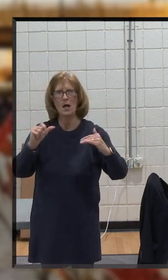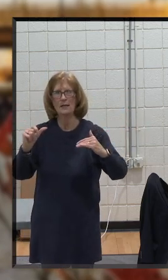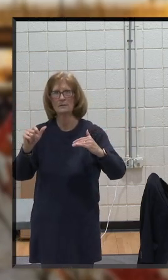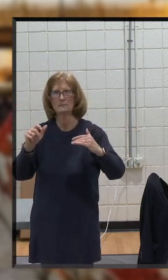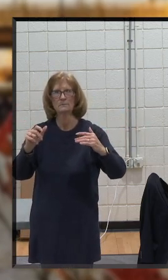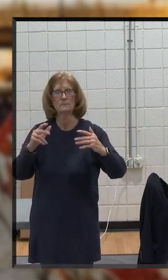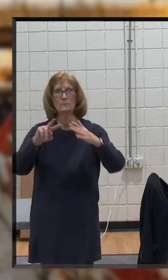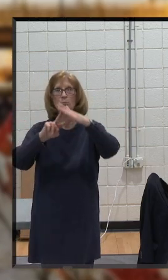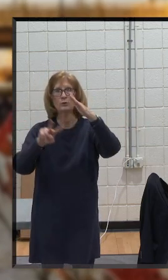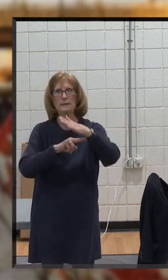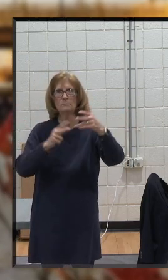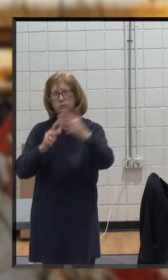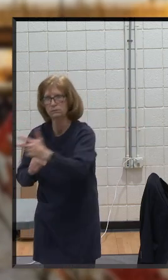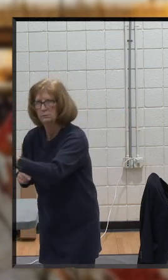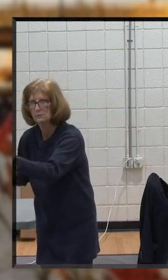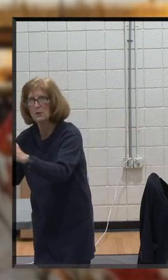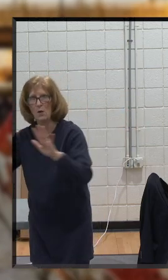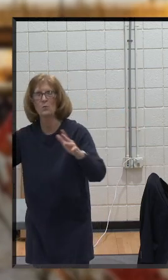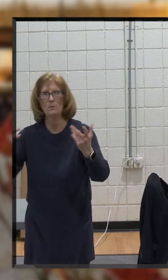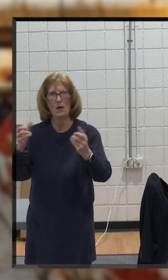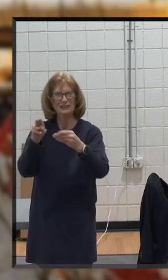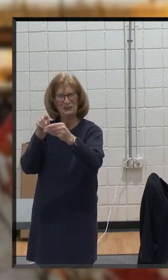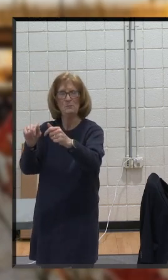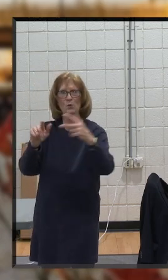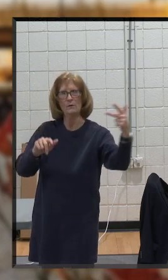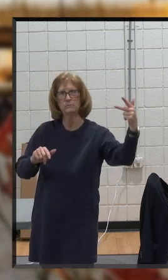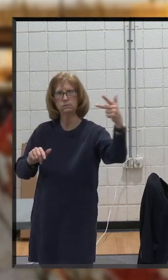the roadway to the bridge.